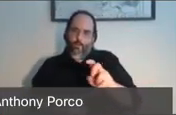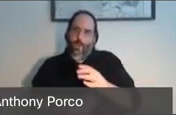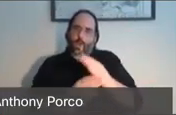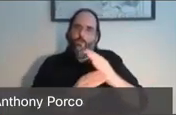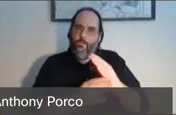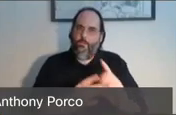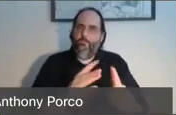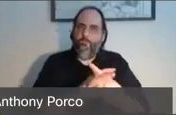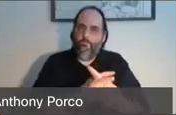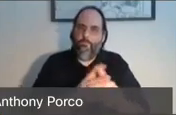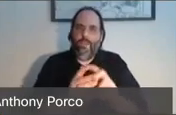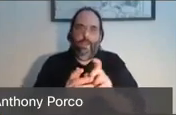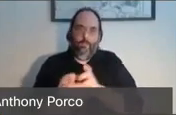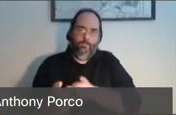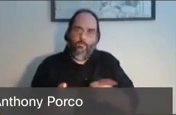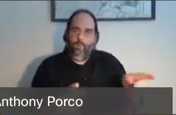that cause you to reroute.